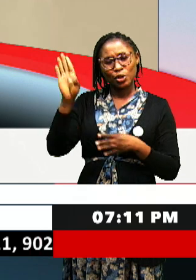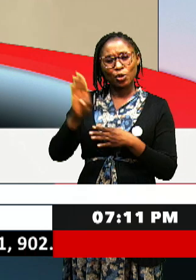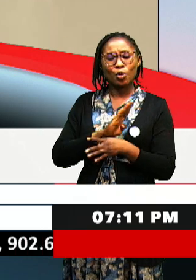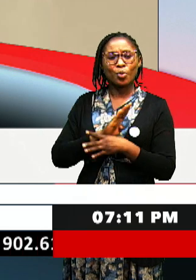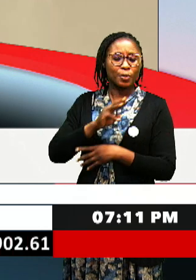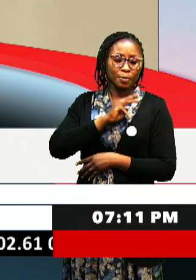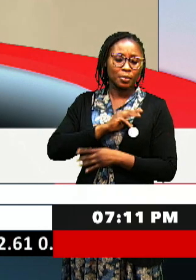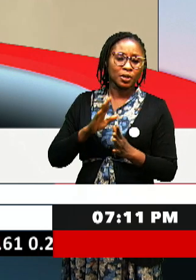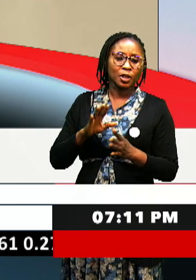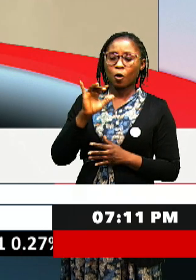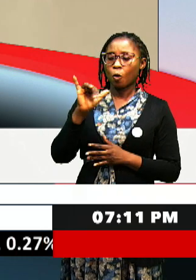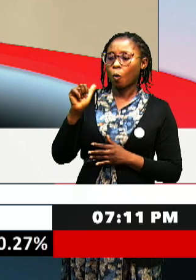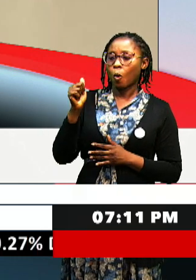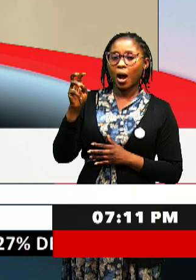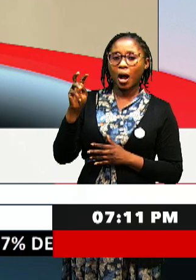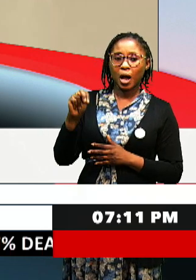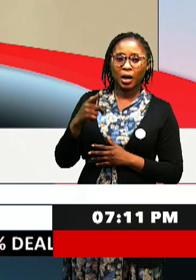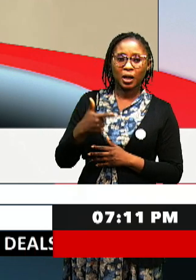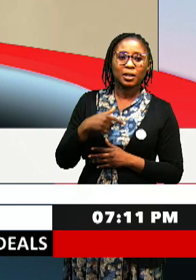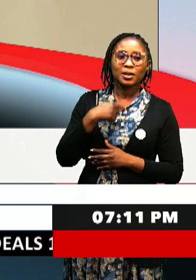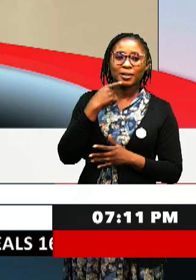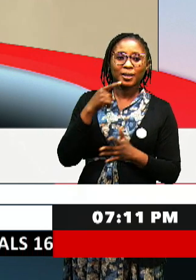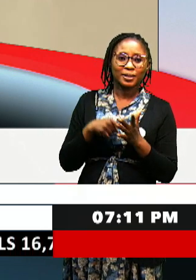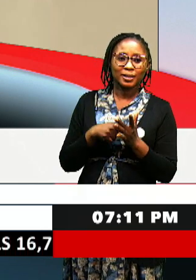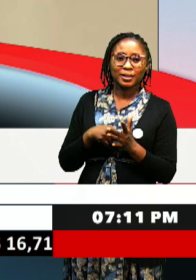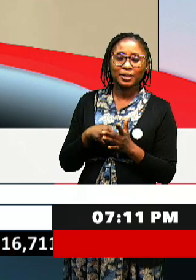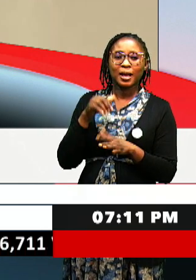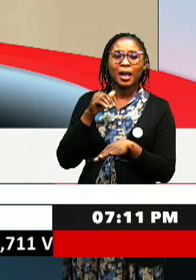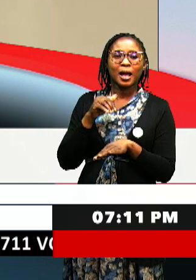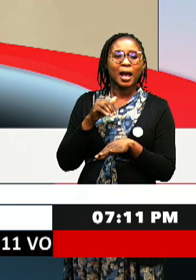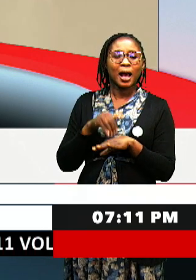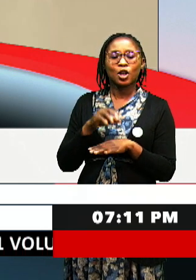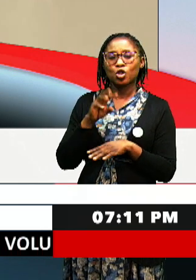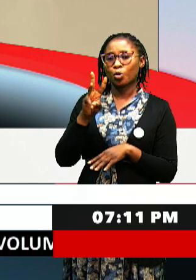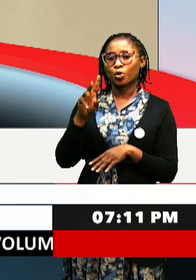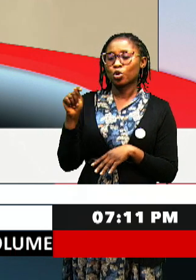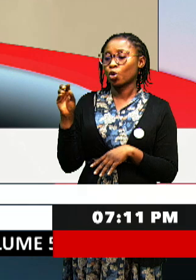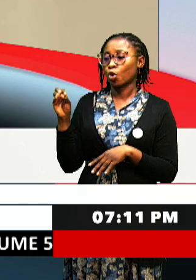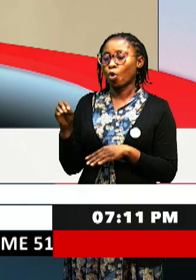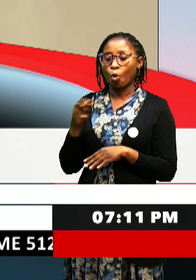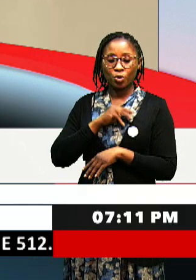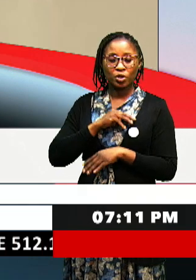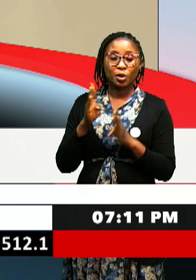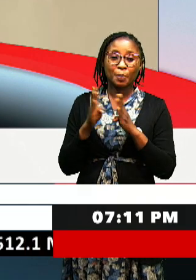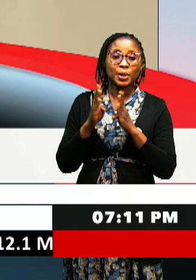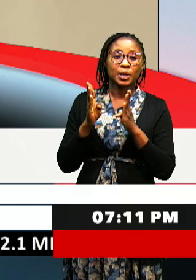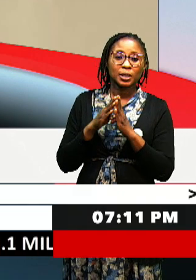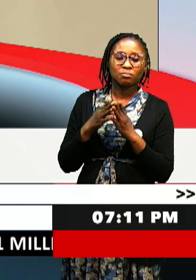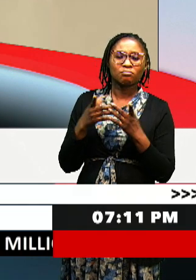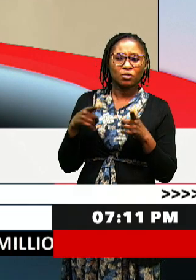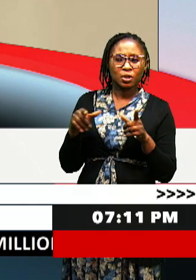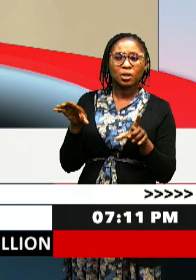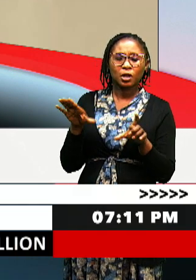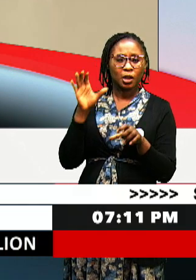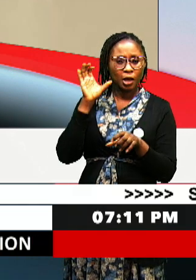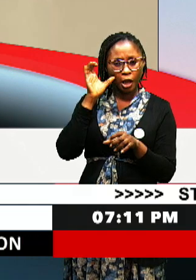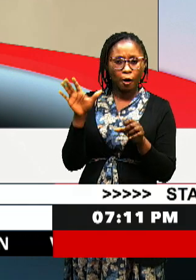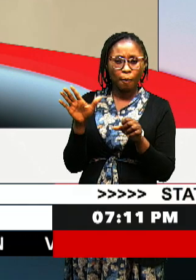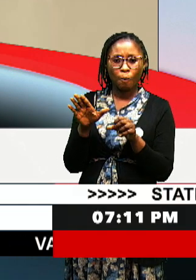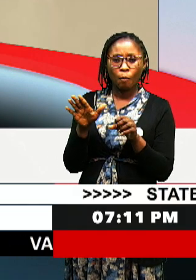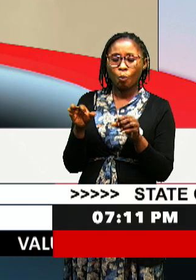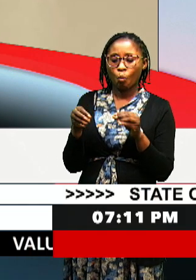Minister, Wang Wentao, said this at a WTO ministerial meeting. Let's hear more from Kolo